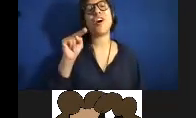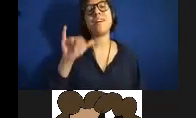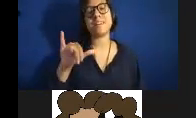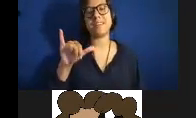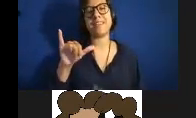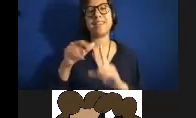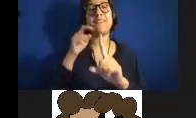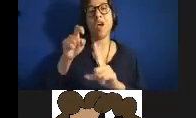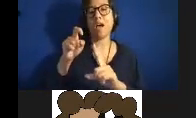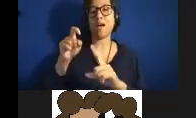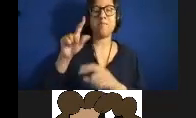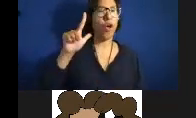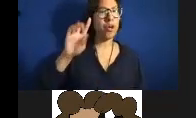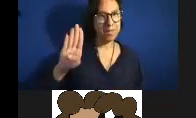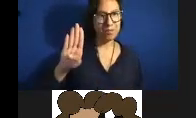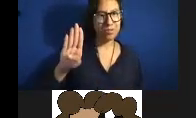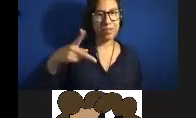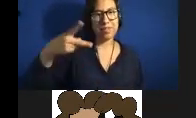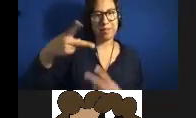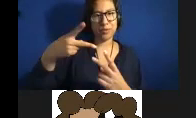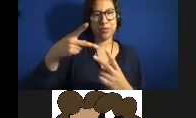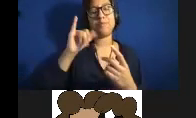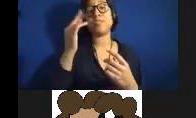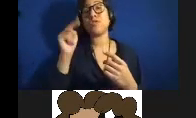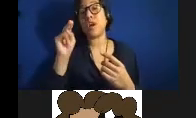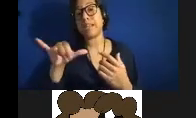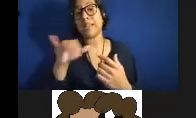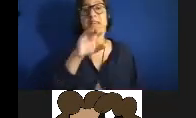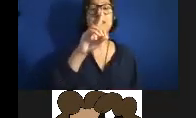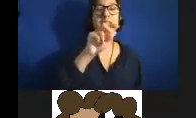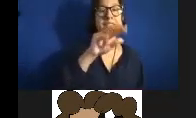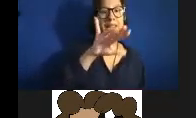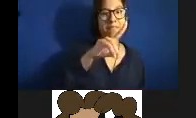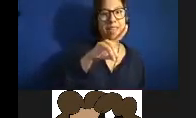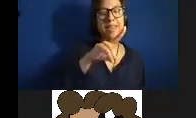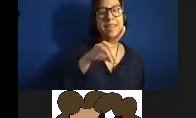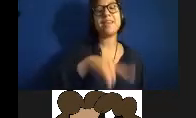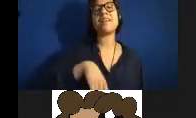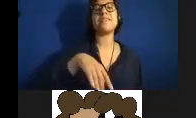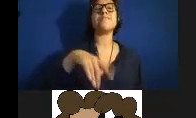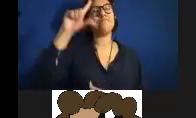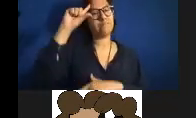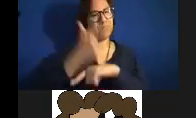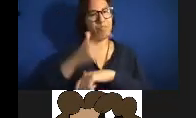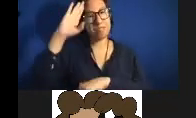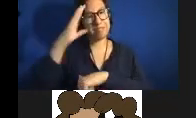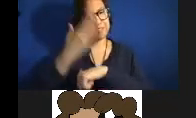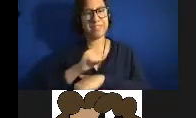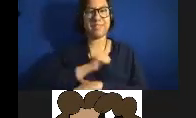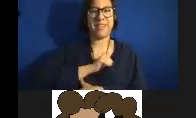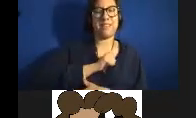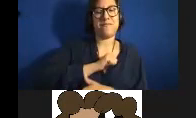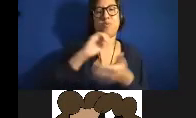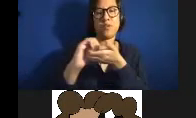of Brothers Sun Selves Coalition, which is also a part of the Alliance for Boys and Men of Color. Brothers Sun